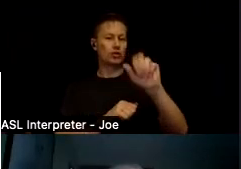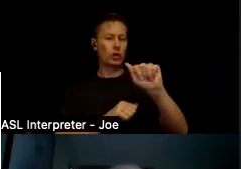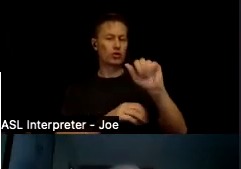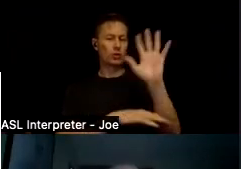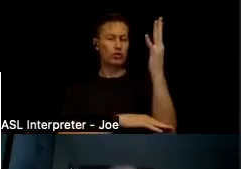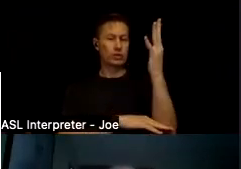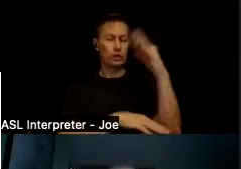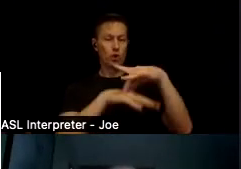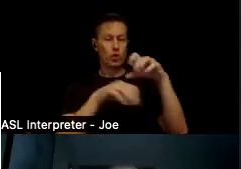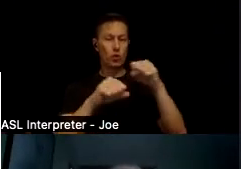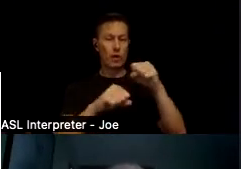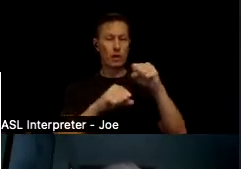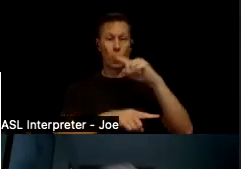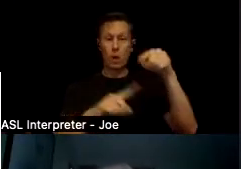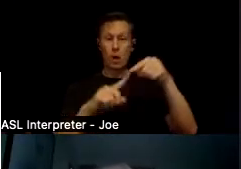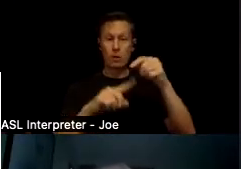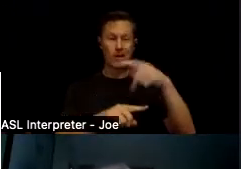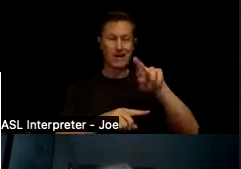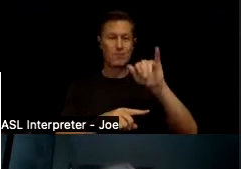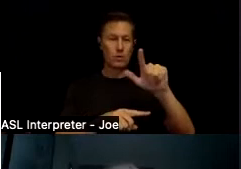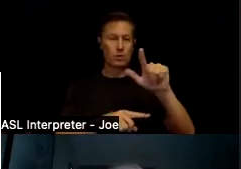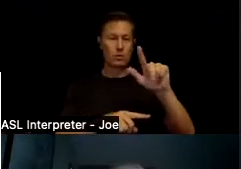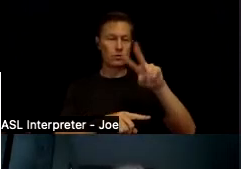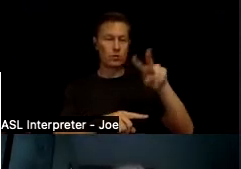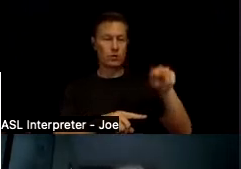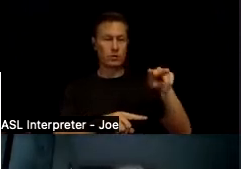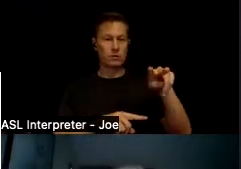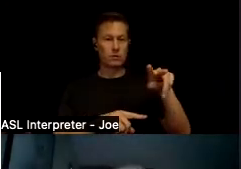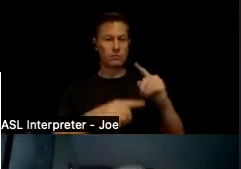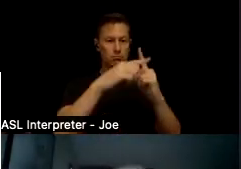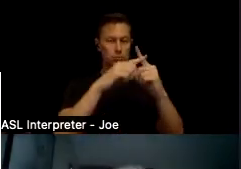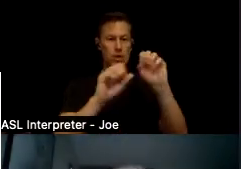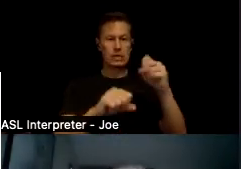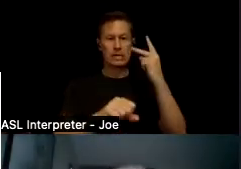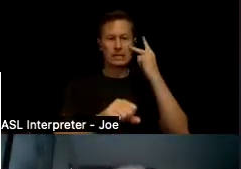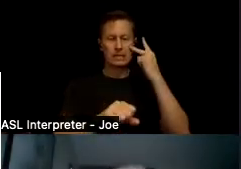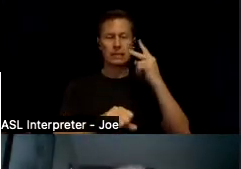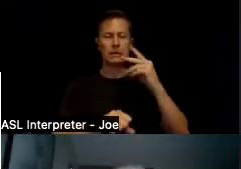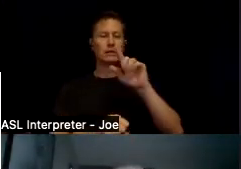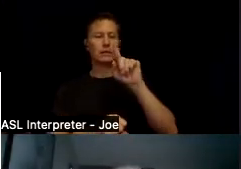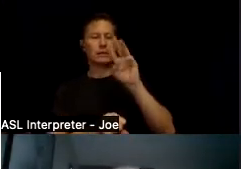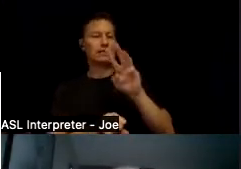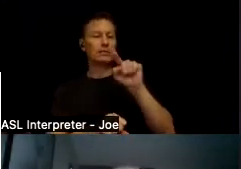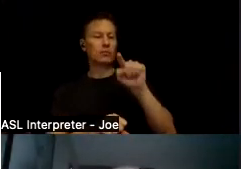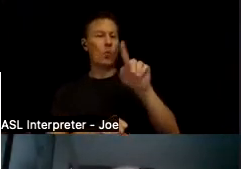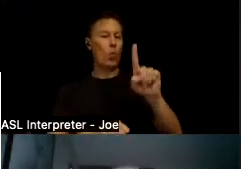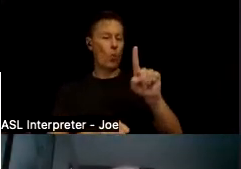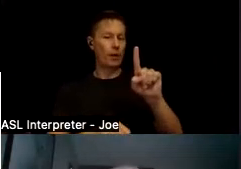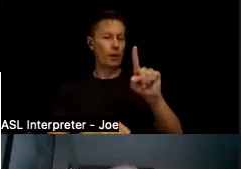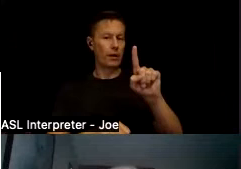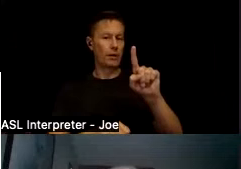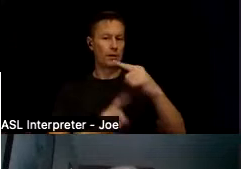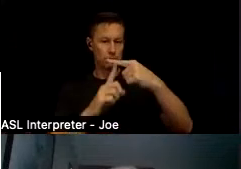22nd. Down when there's a star to indicate where that earthquake happened, it was a magnitude 6.1. You might hear